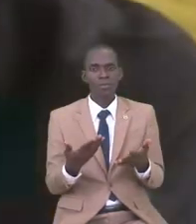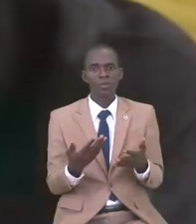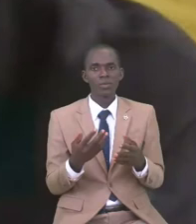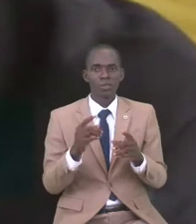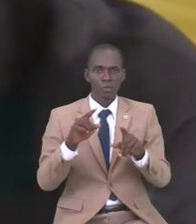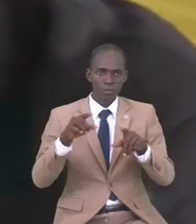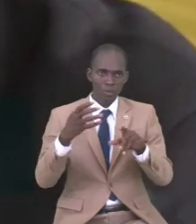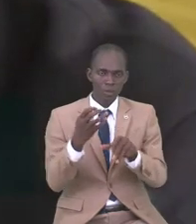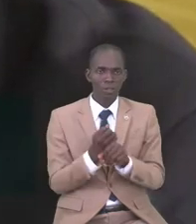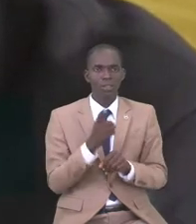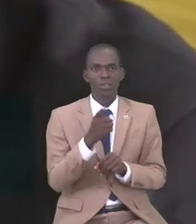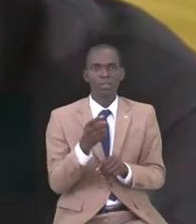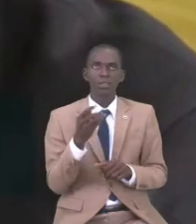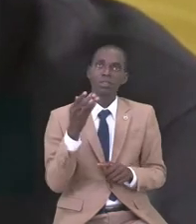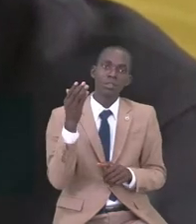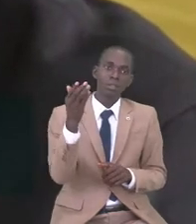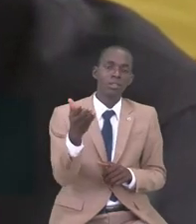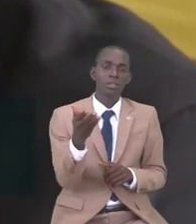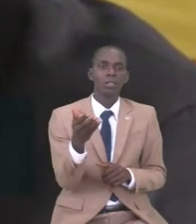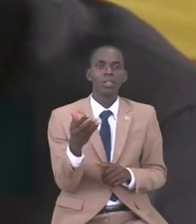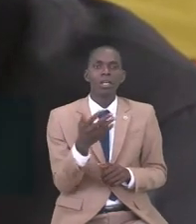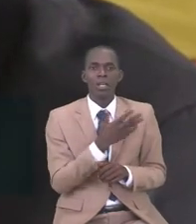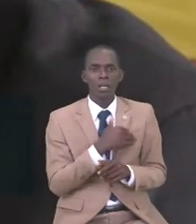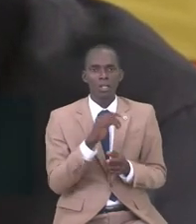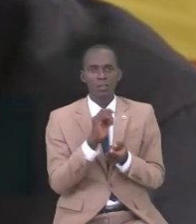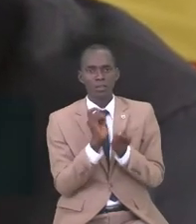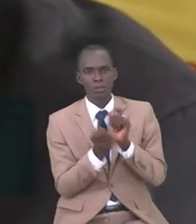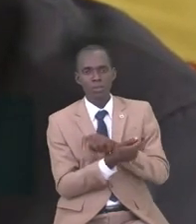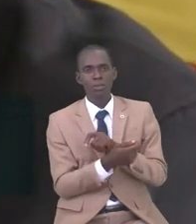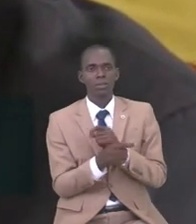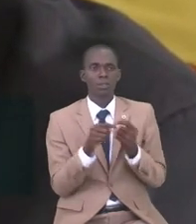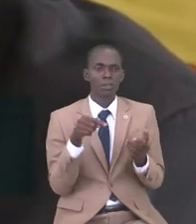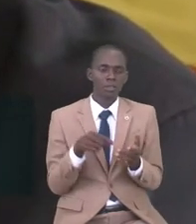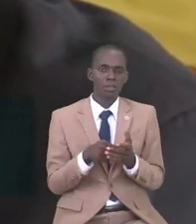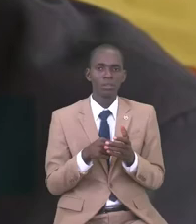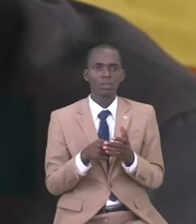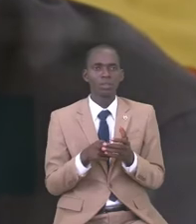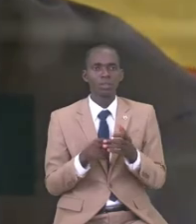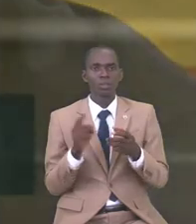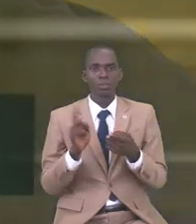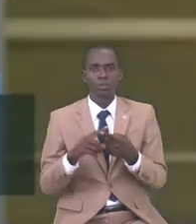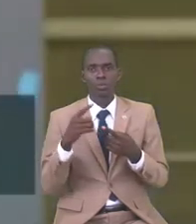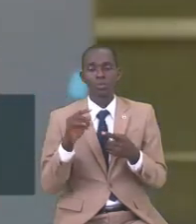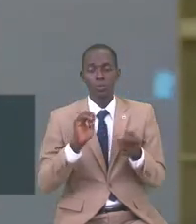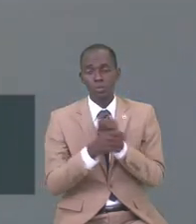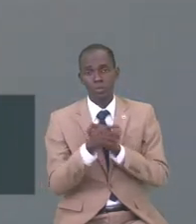thee hence, and turn thee eastward, and